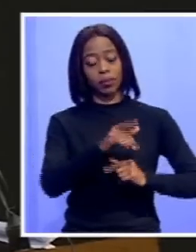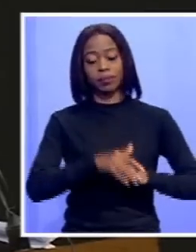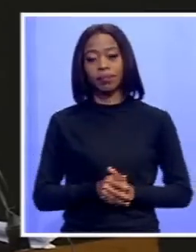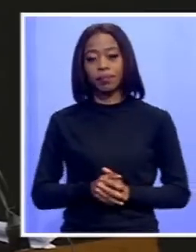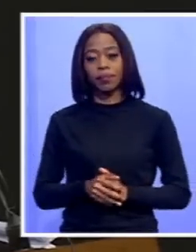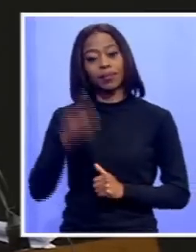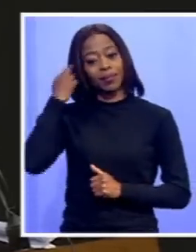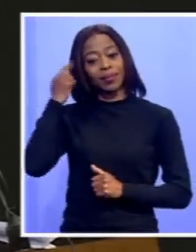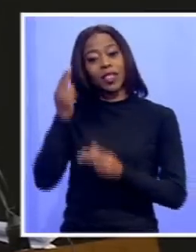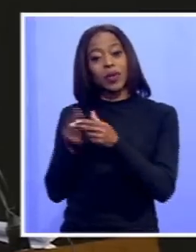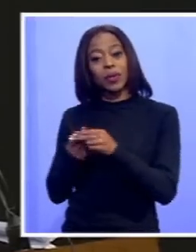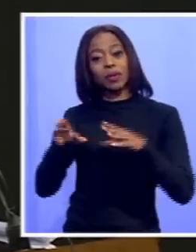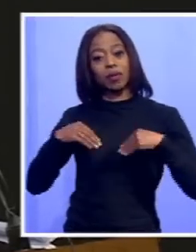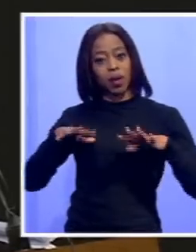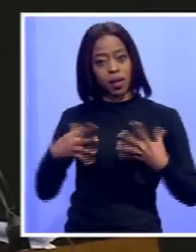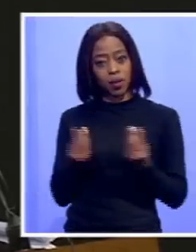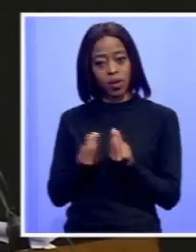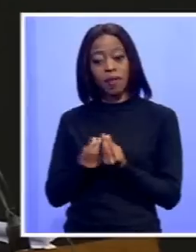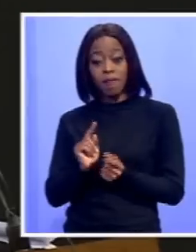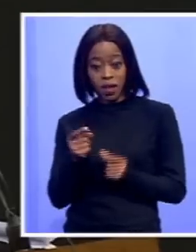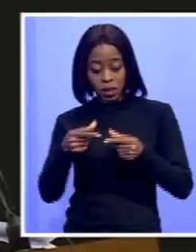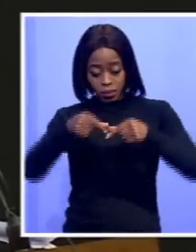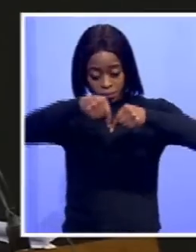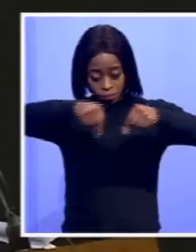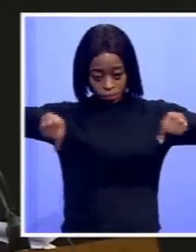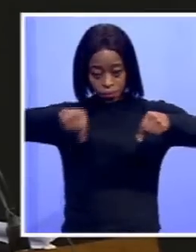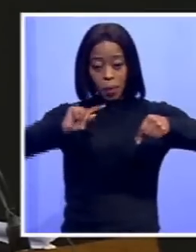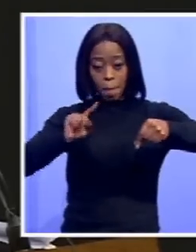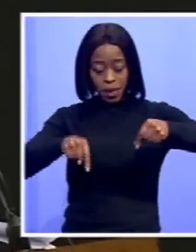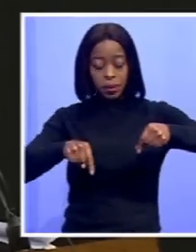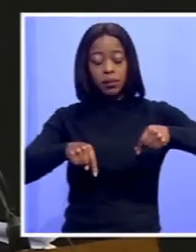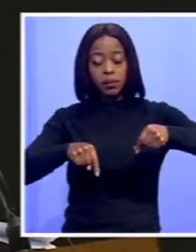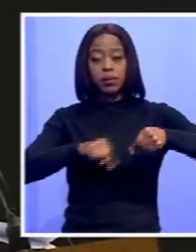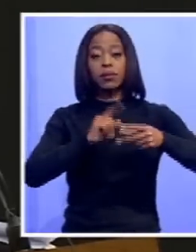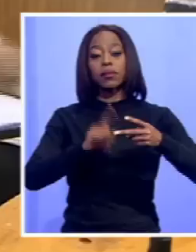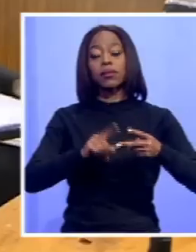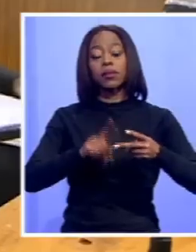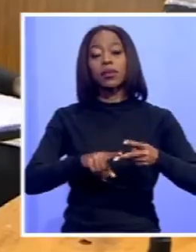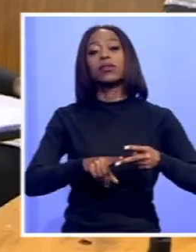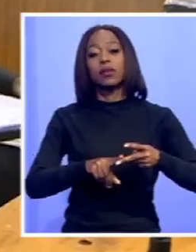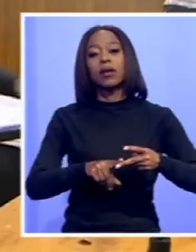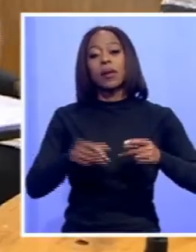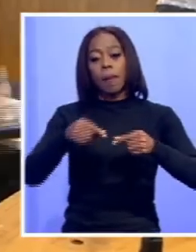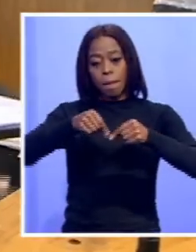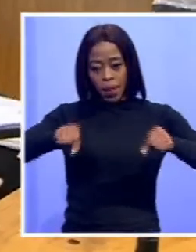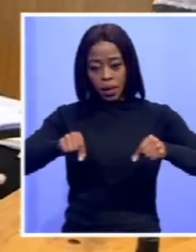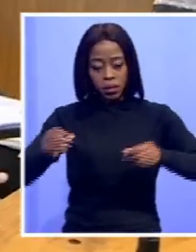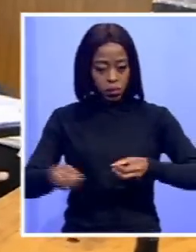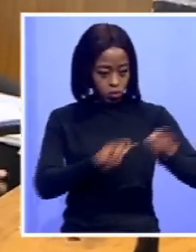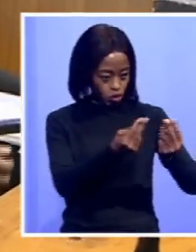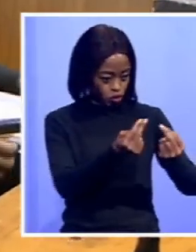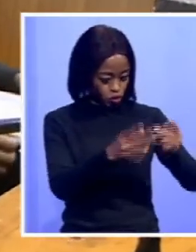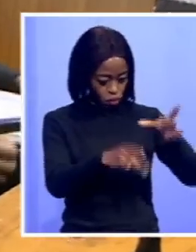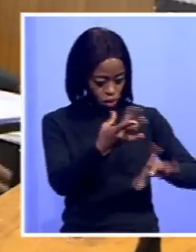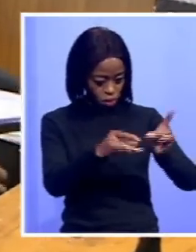reception at his unit would not accept anything unless it was sealed in a forensic bag. Sub 2, the old bags are put into the new bags after analysis